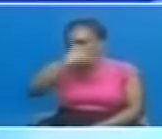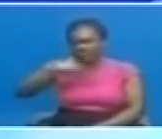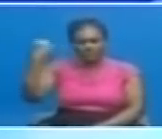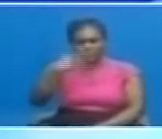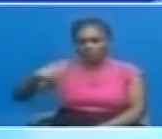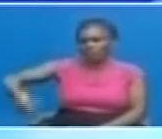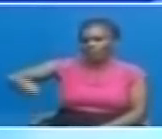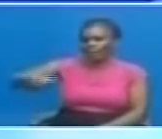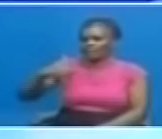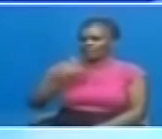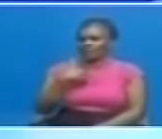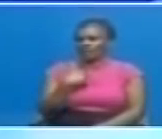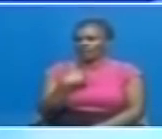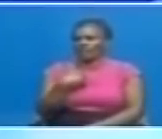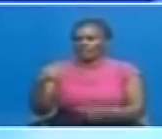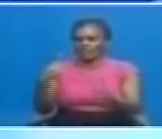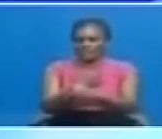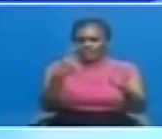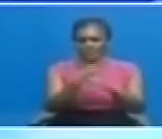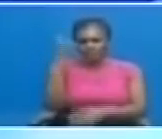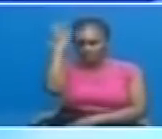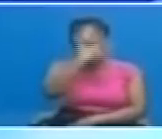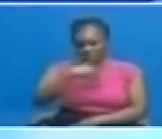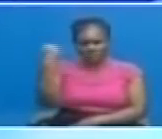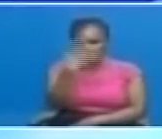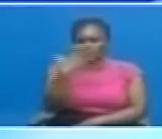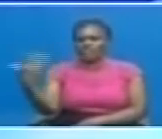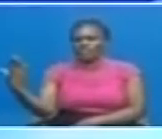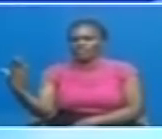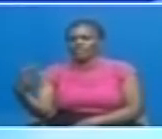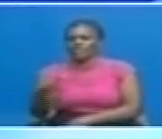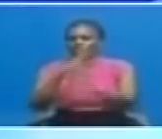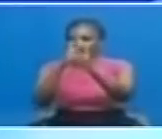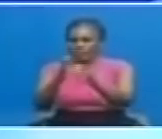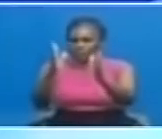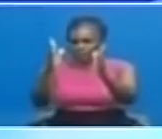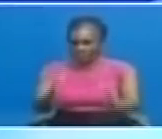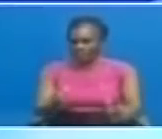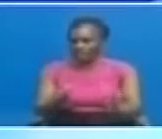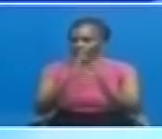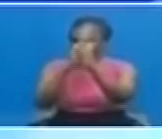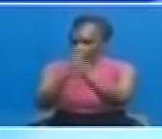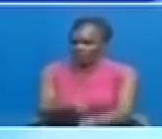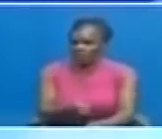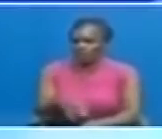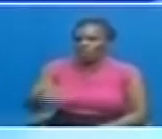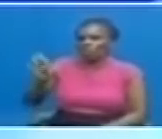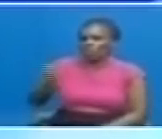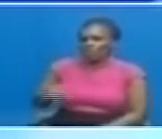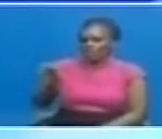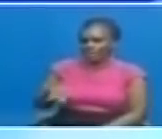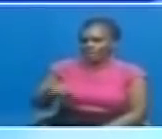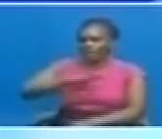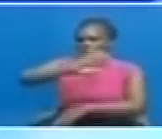handbags for women, mats, and a host of other beautiful household items. As KTN's Murimi Mwangi reports, the women